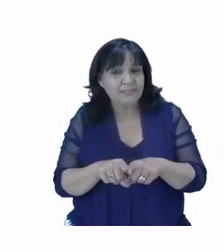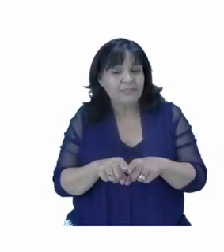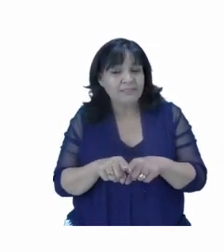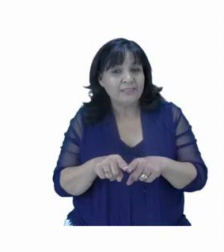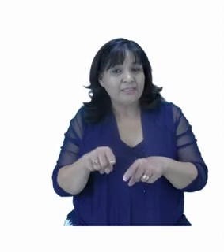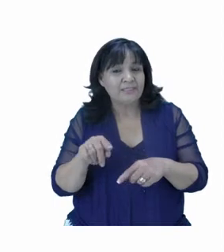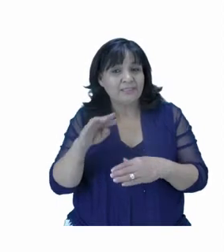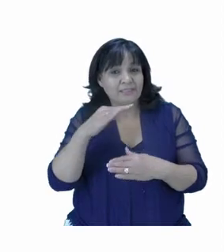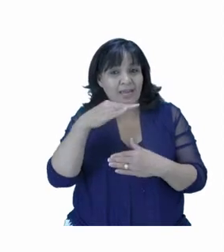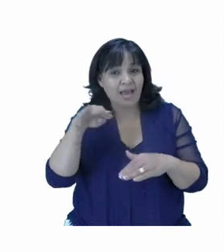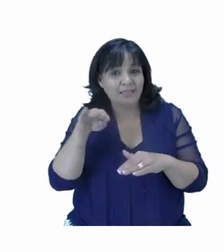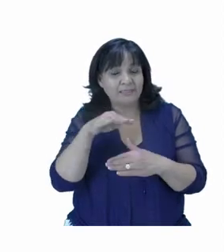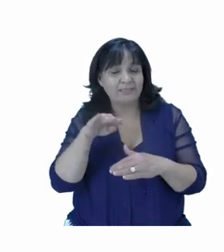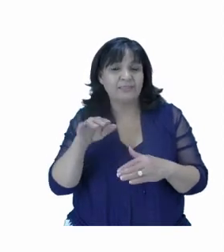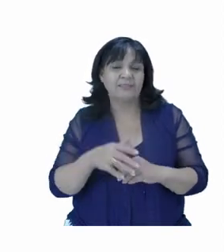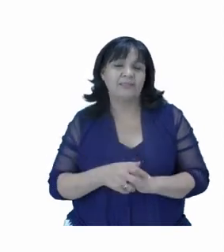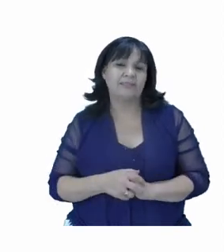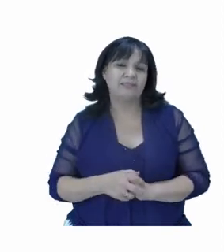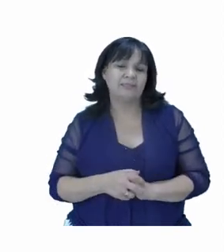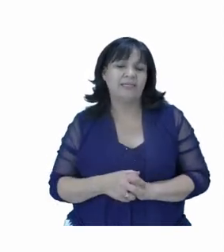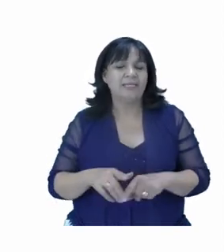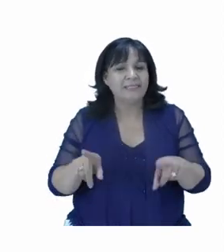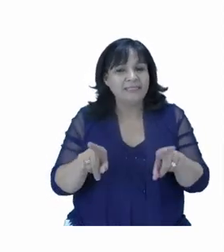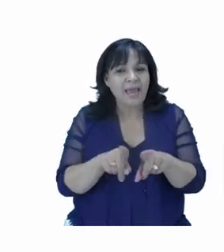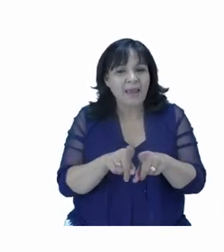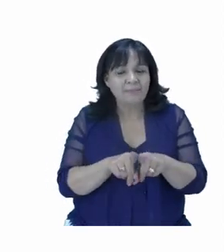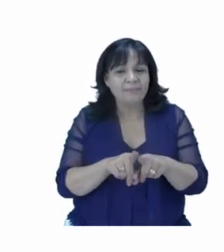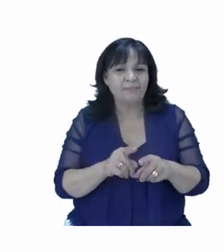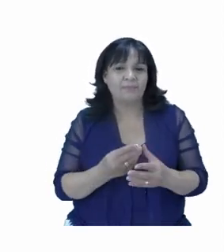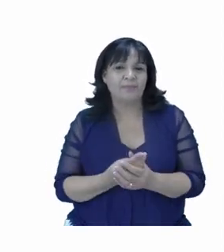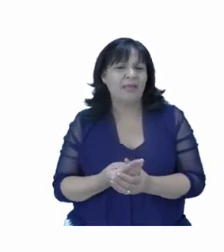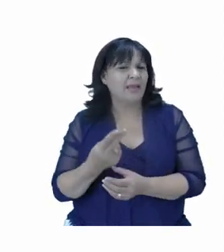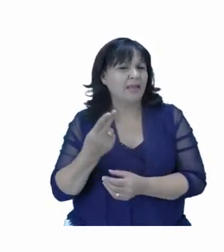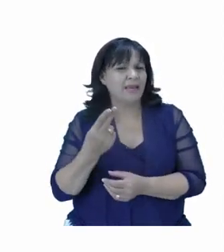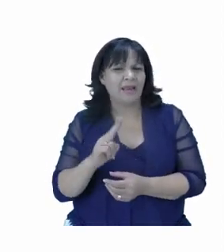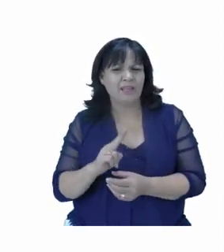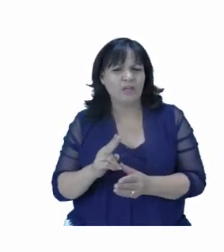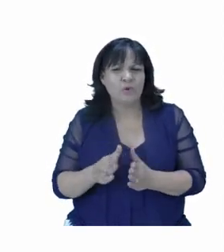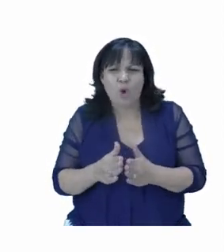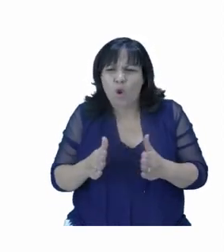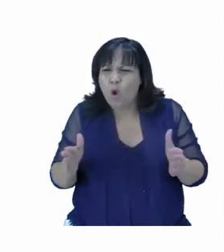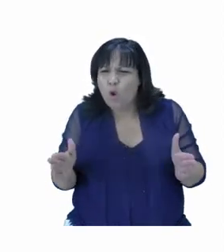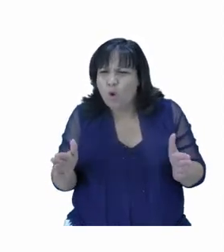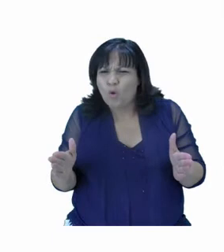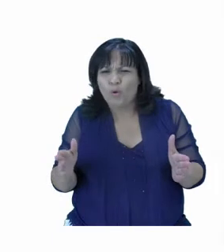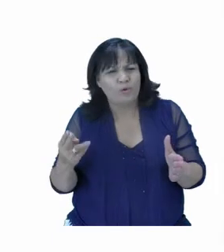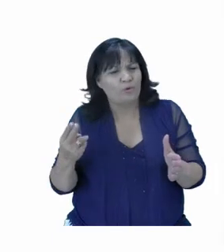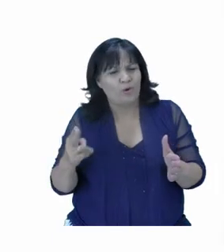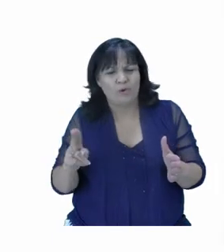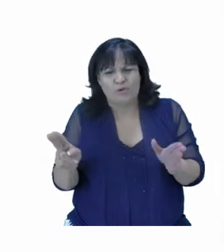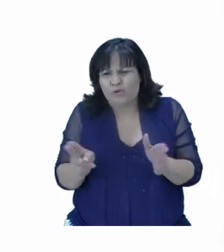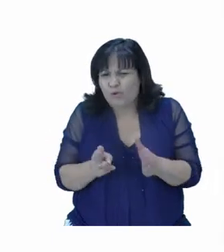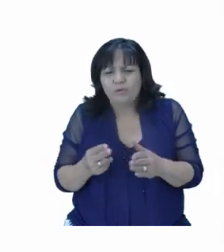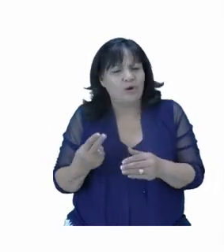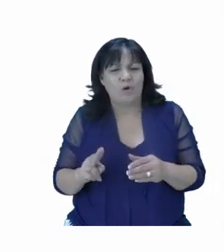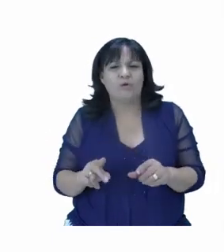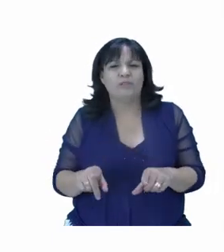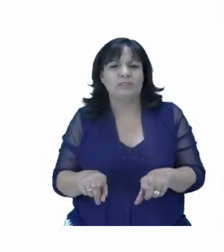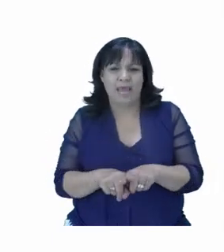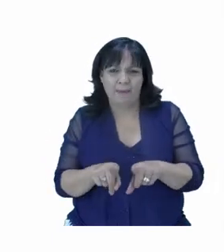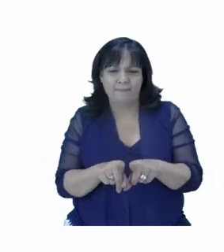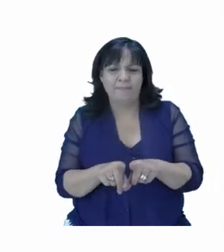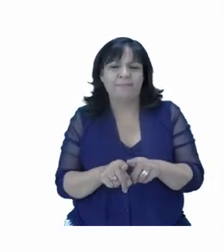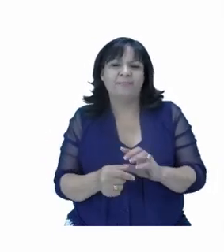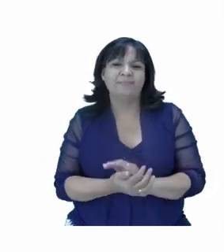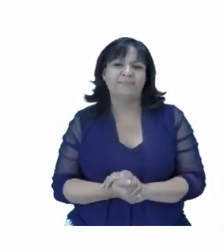each side is the same. Nothing is longer than the other.